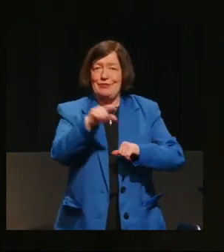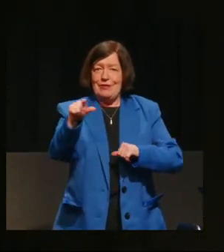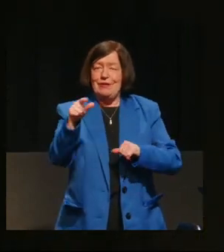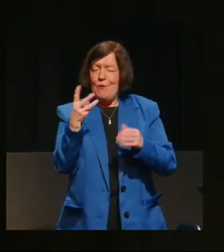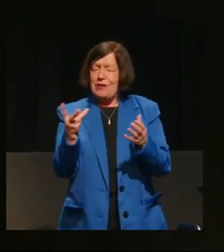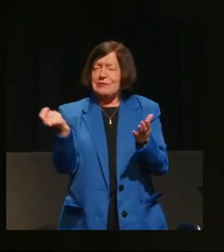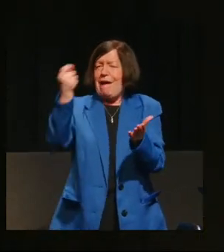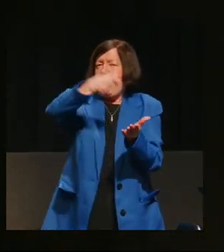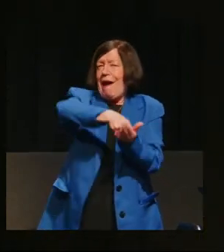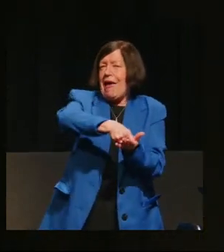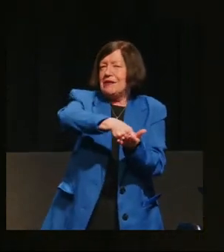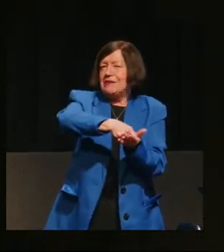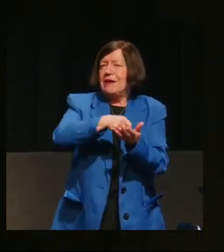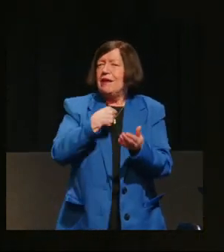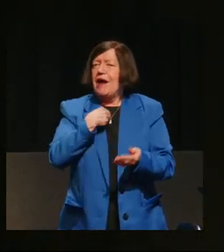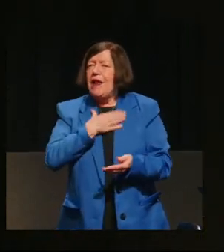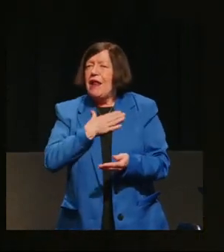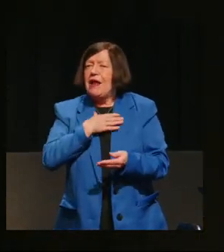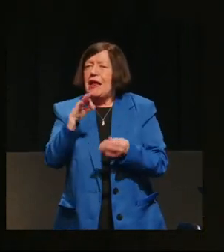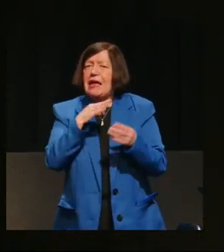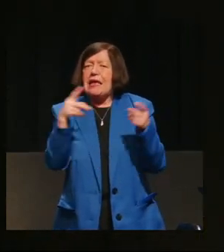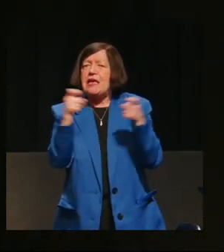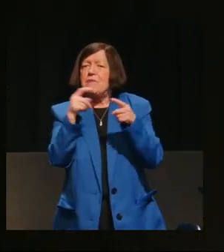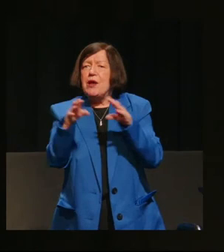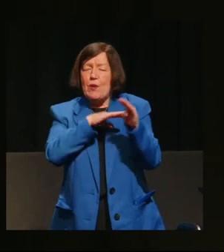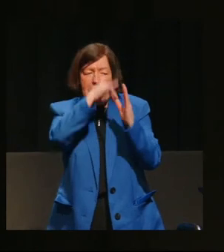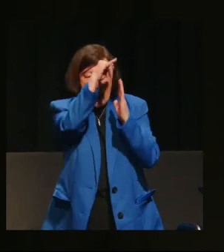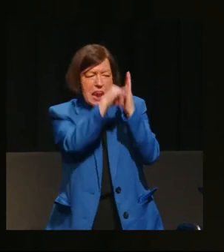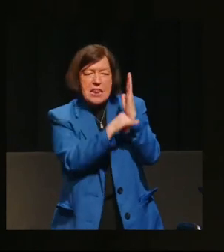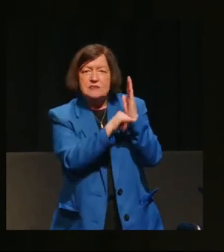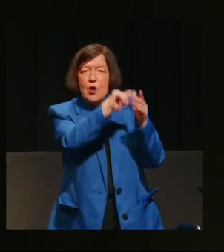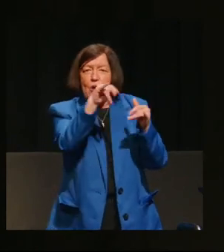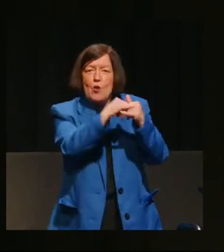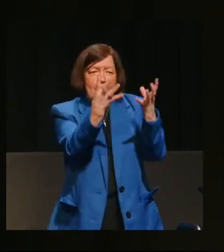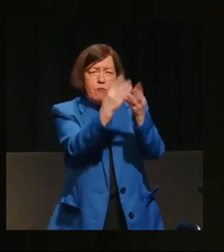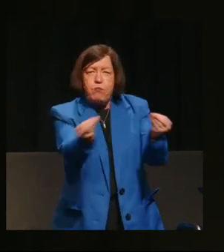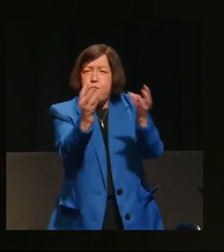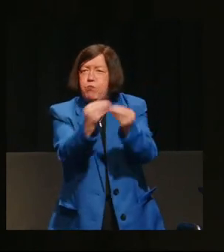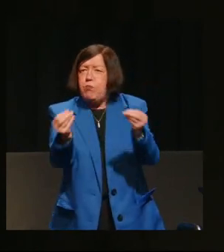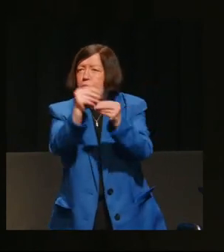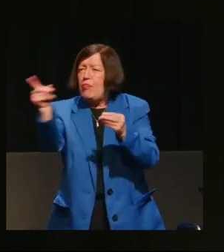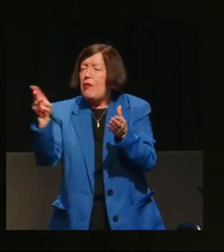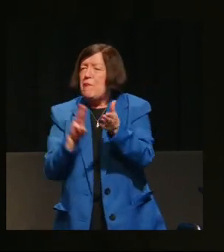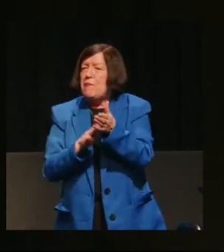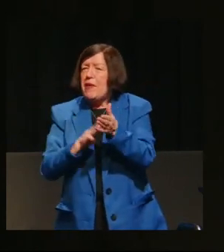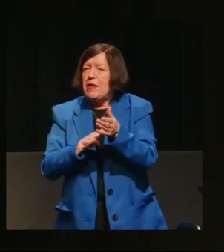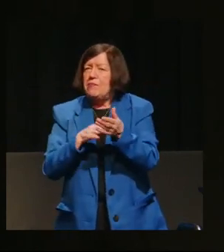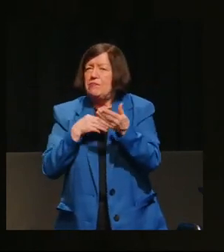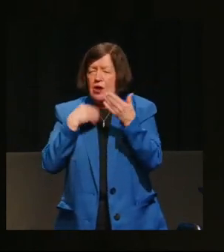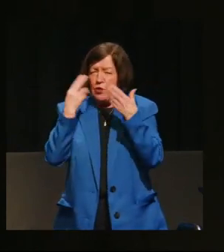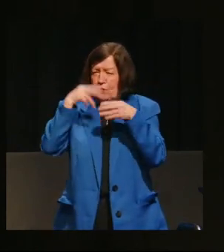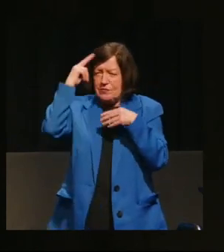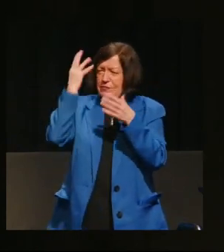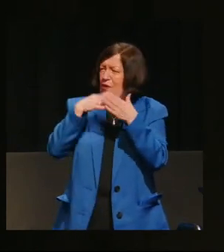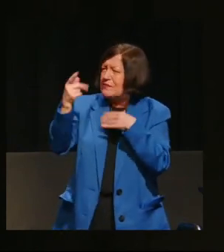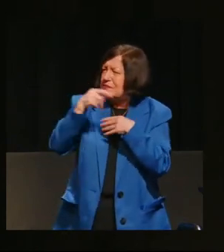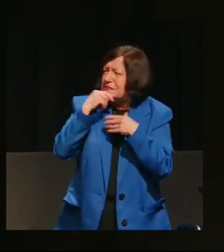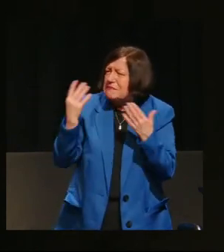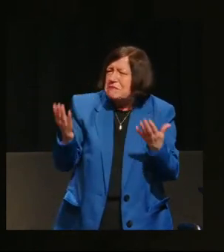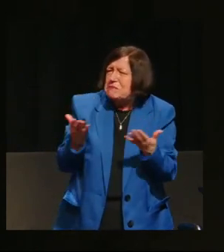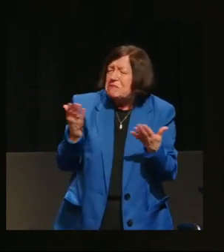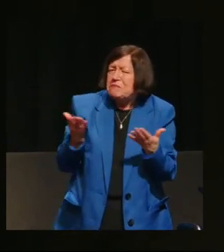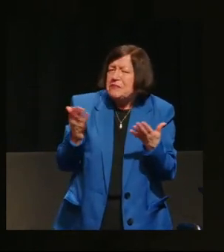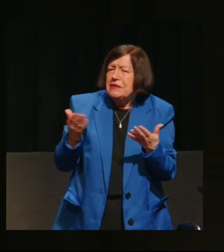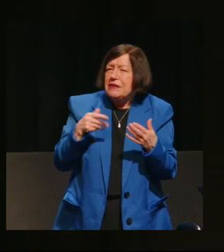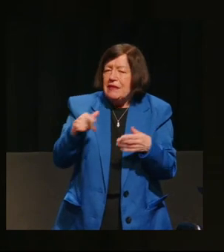to add, though. Would I like to get an email with a list of all the disappeared family members? I don't understand what she's saying.